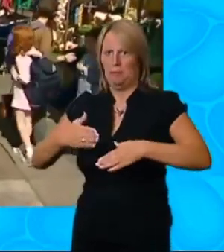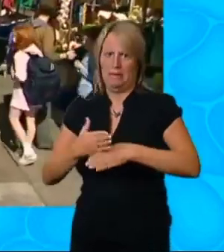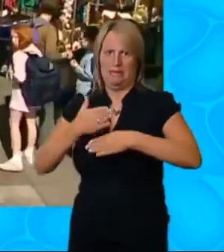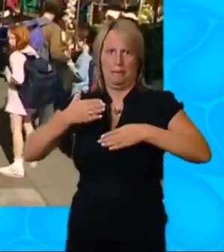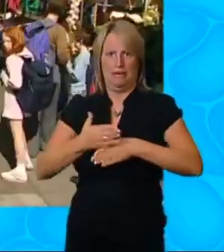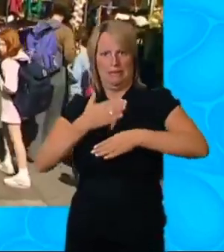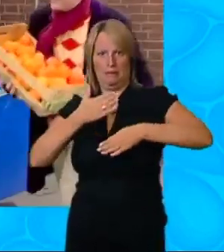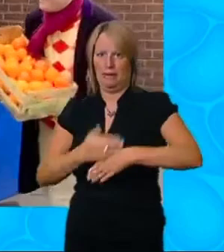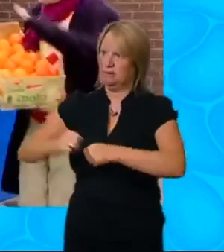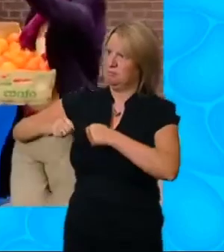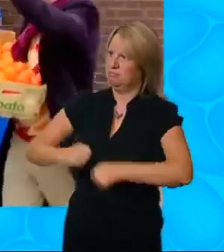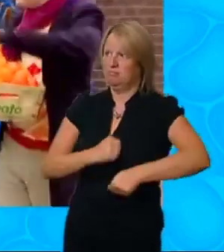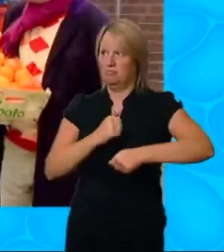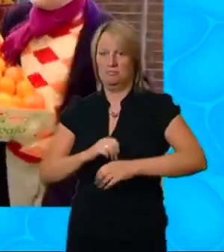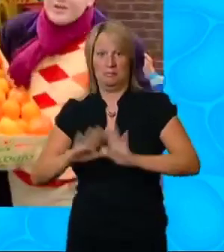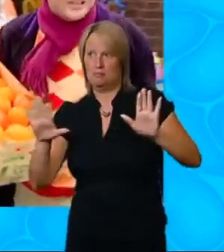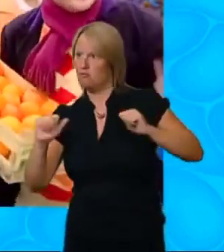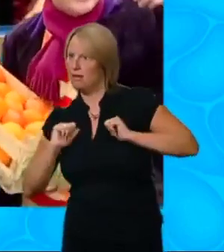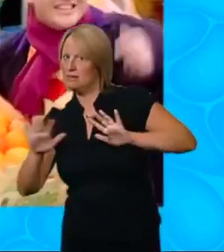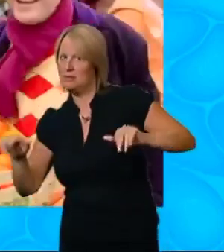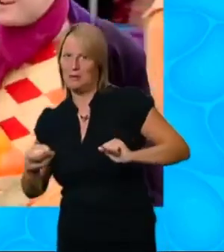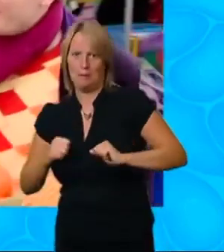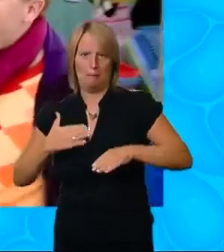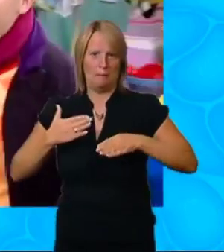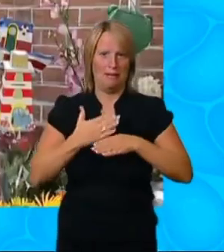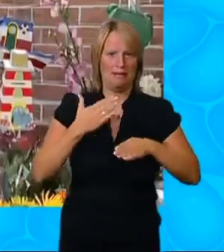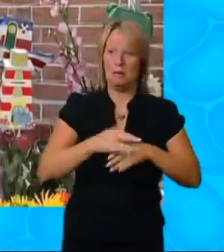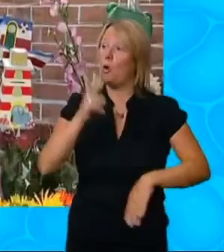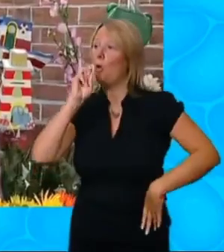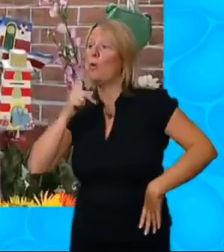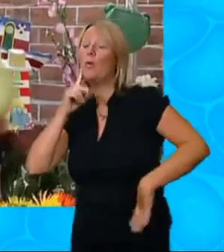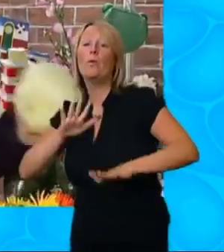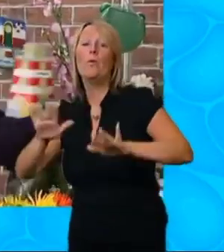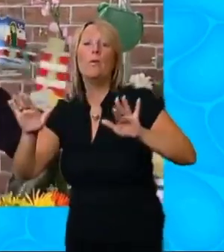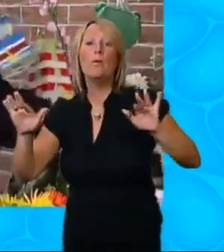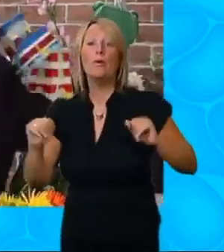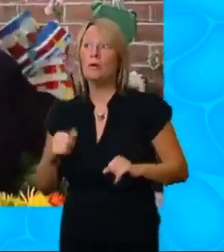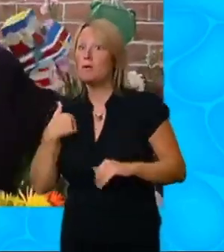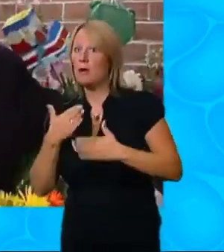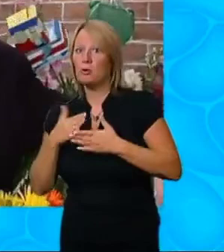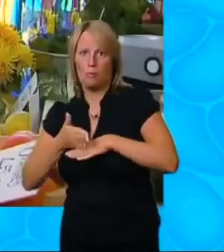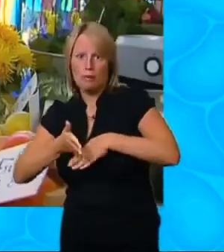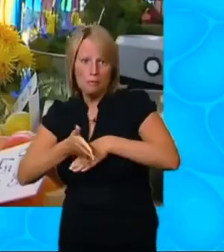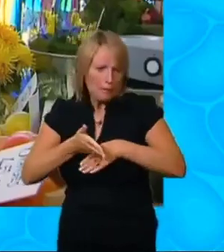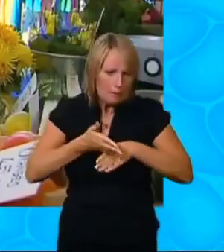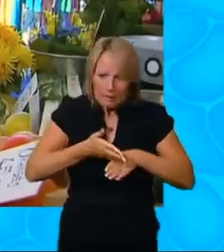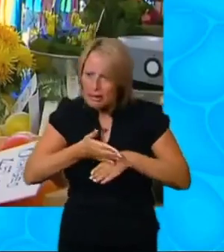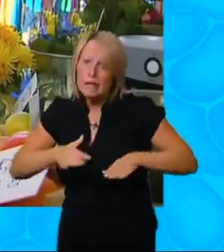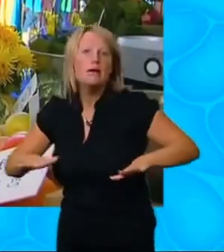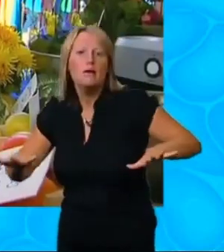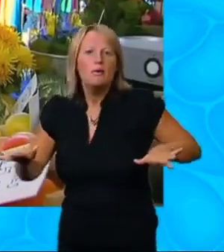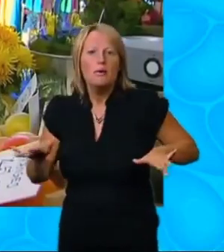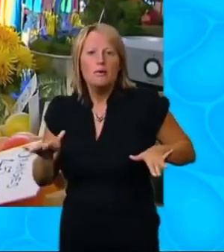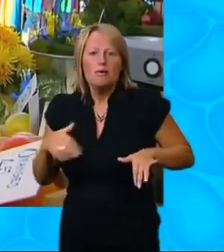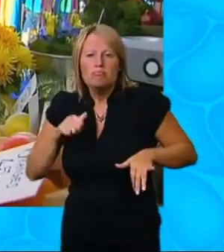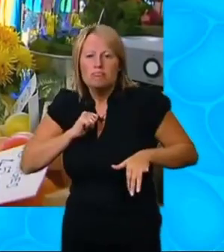dooby-dooby-doo, I make it look easy. What I dooby-dooby-doo, and what I do